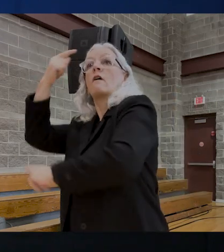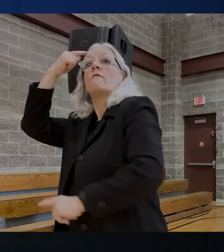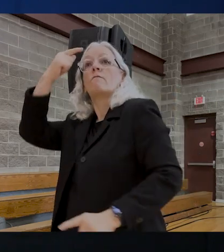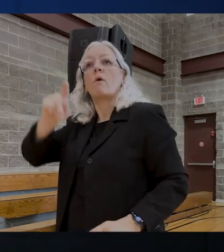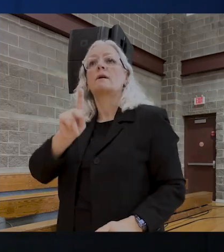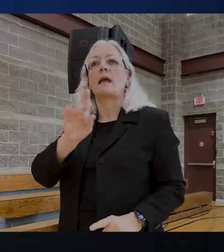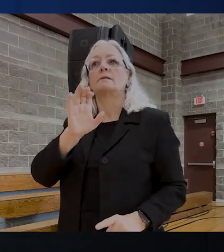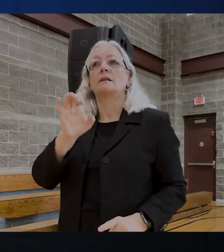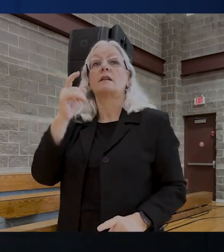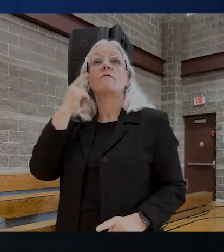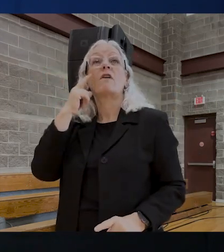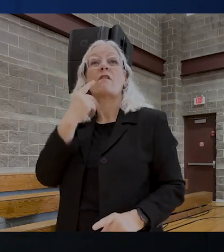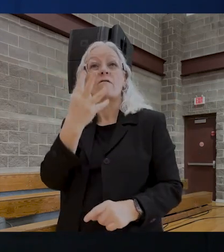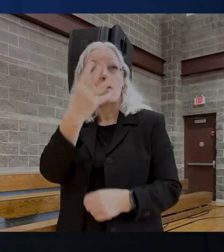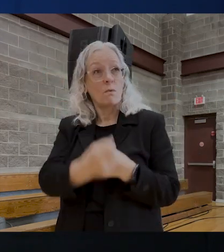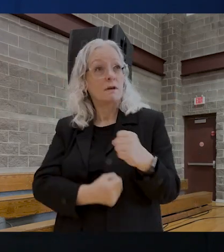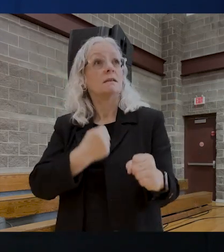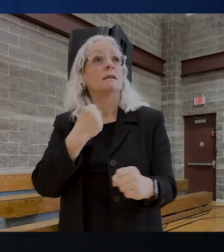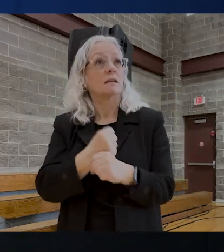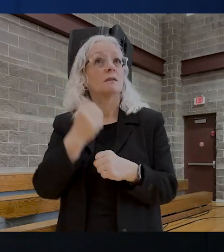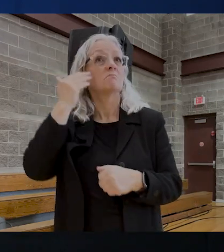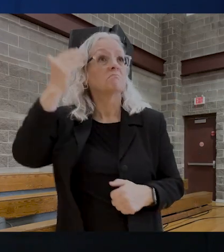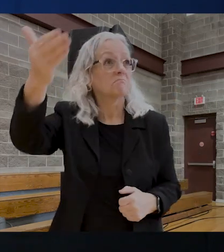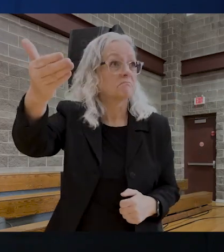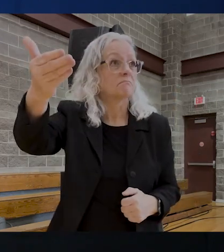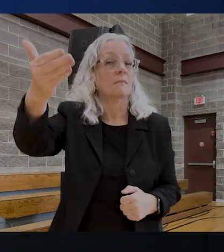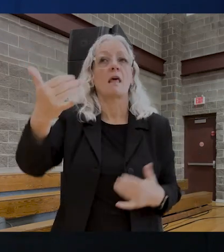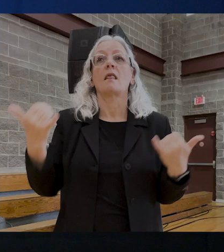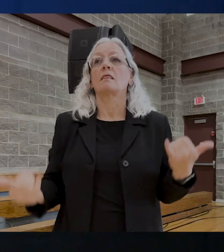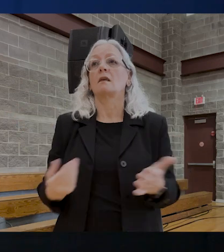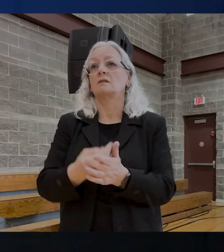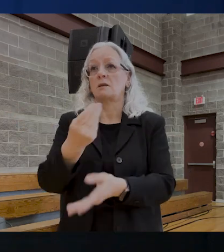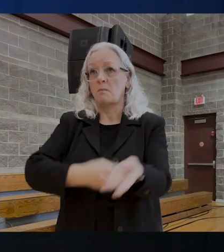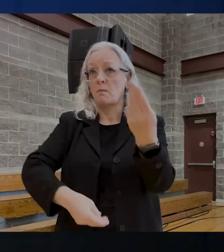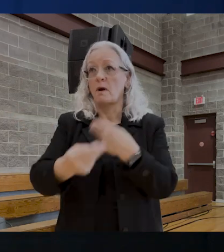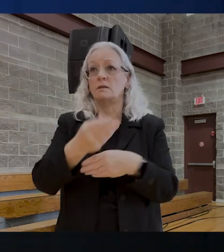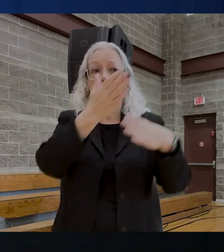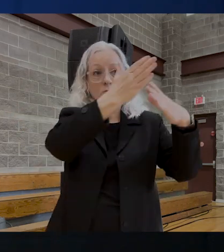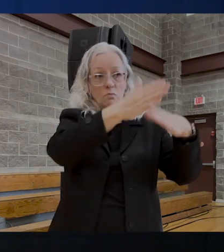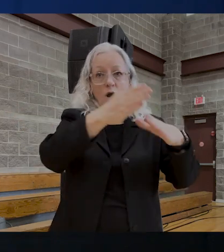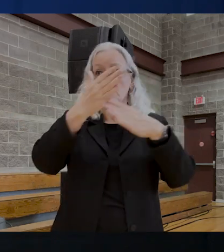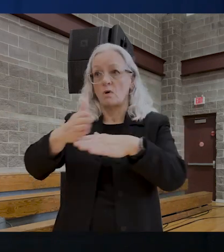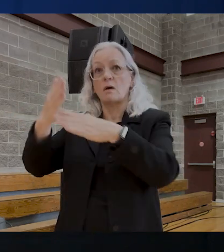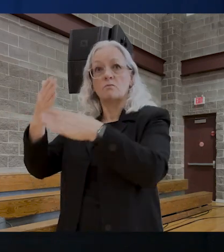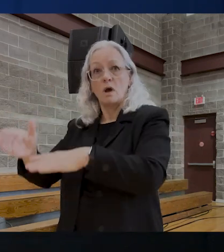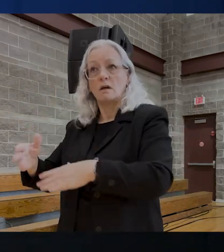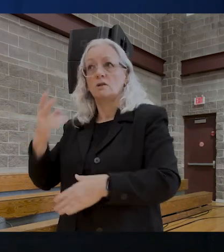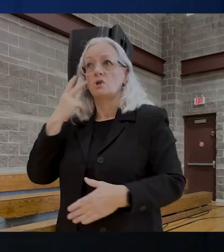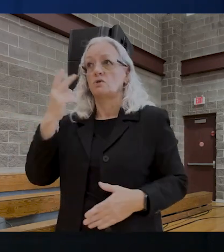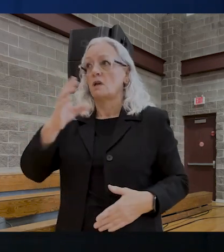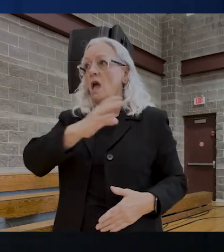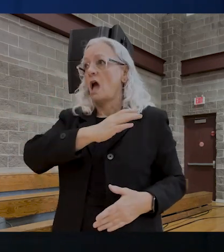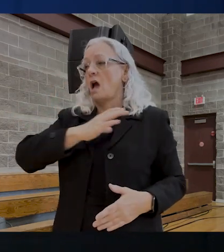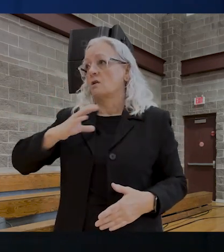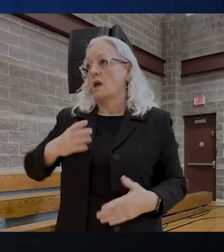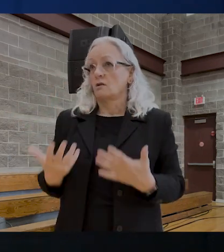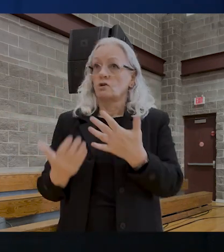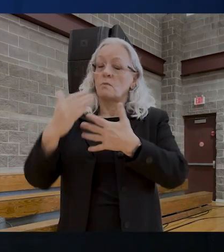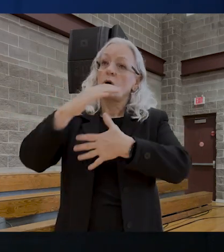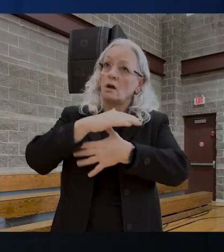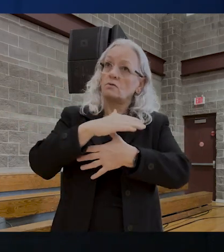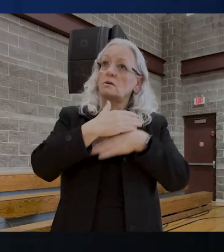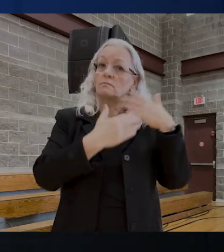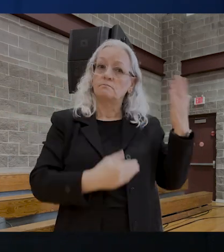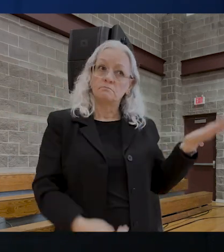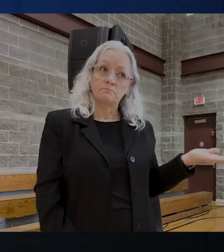over the next 4 years. So this budget is broken down, and you see what our council priorities are.